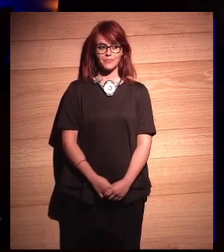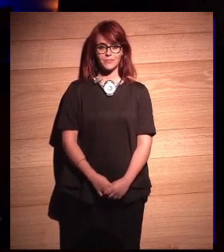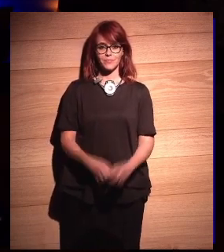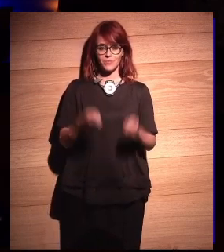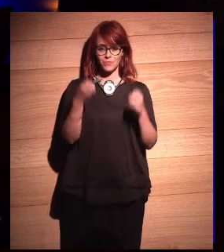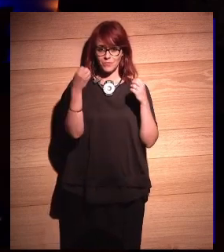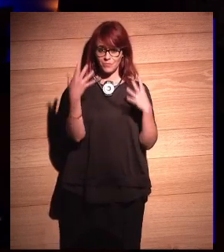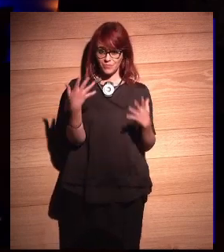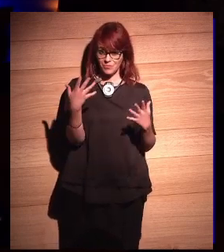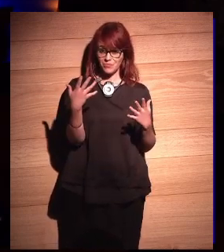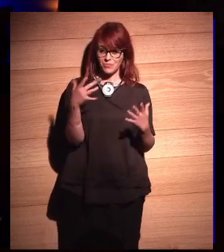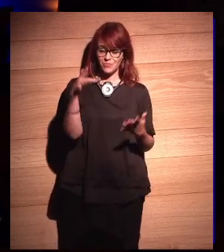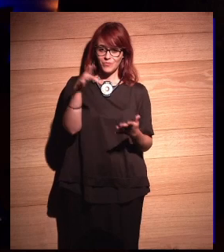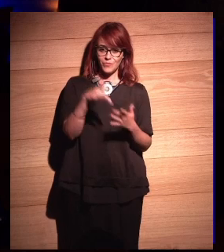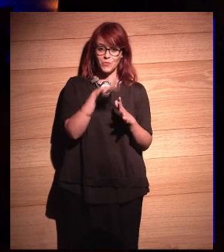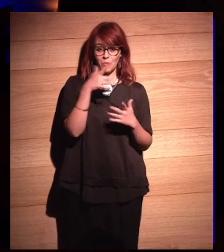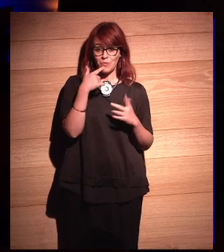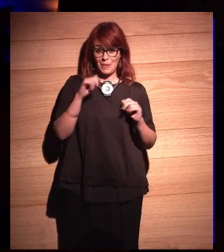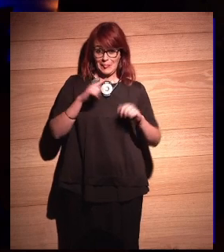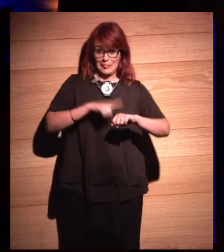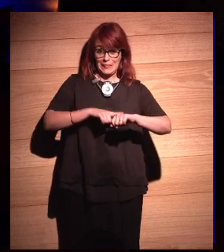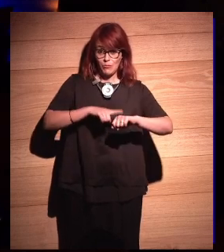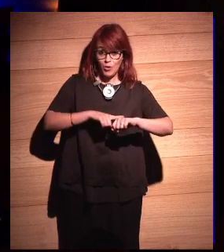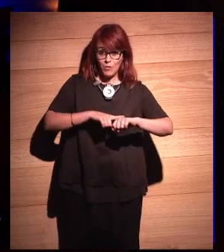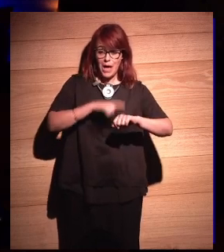Do you have time for one more?